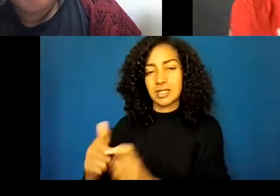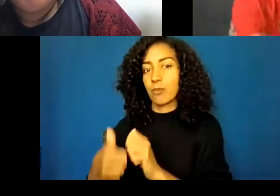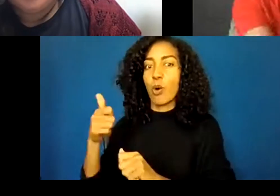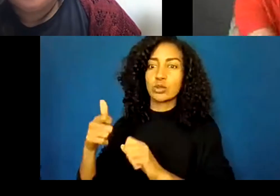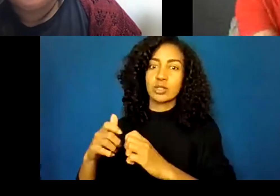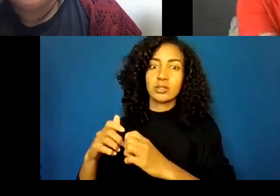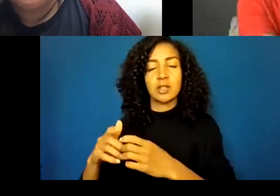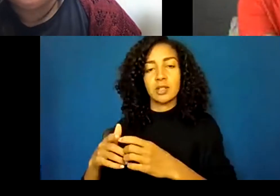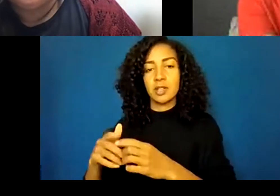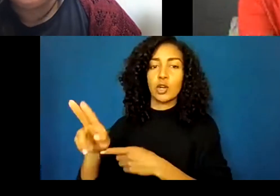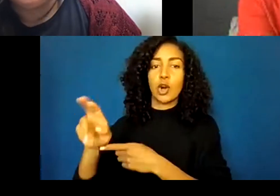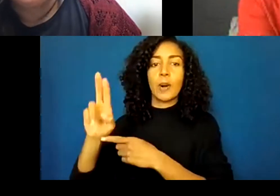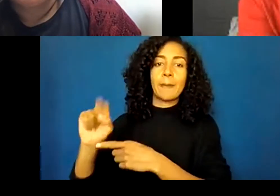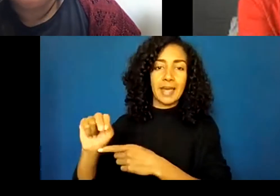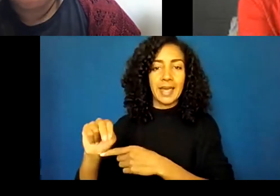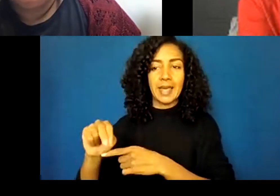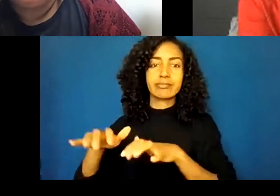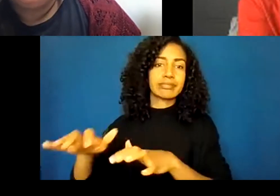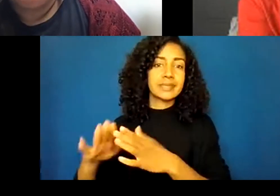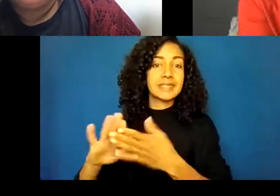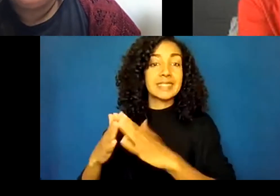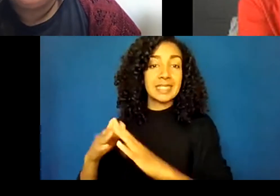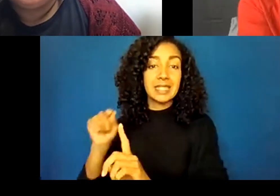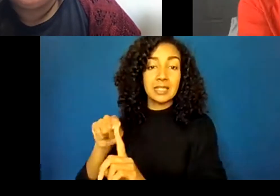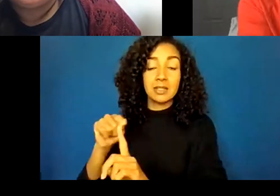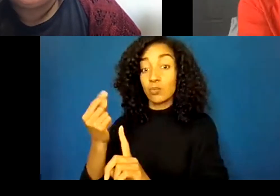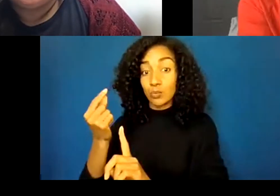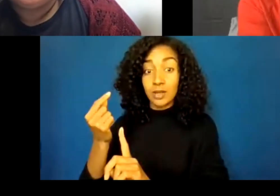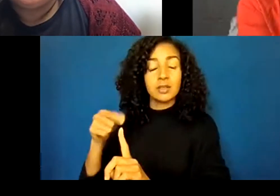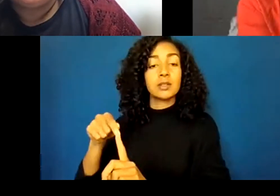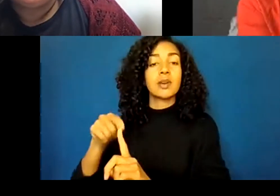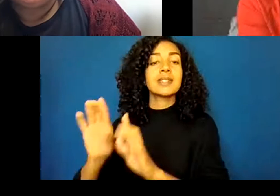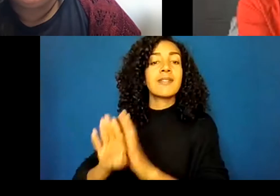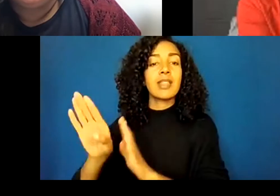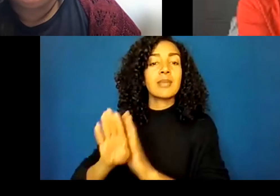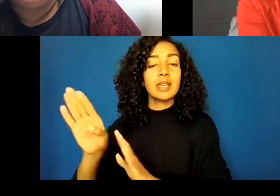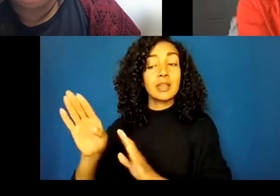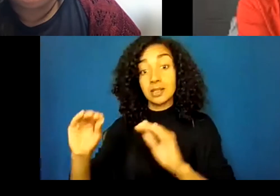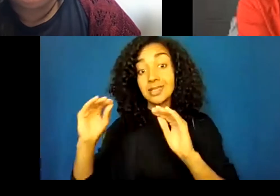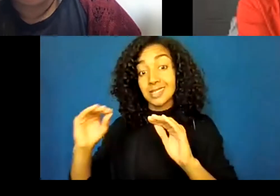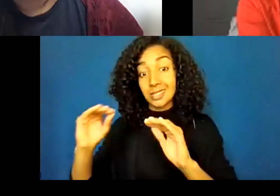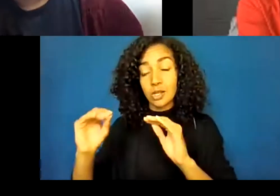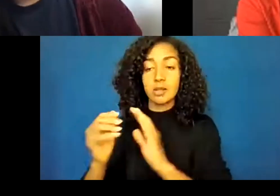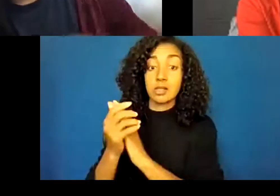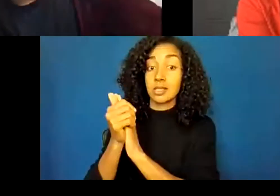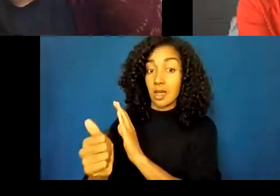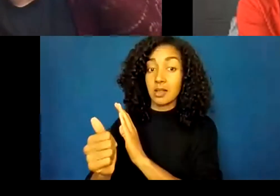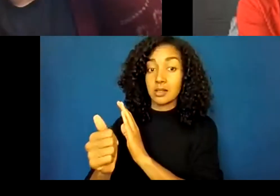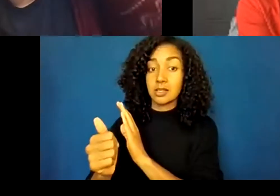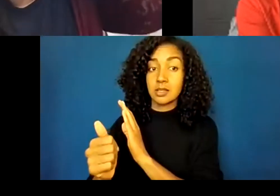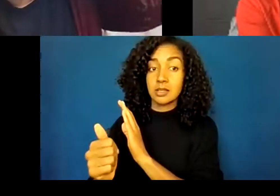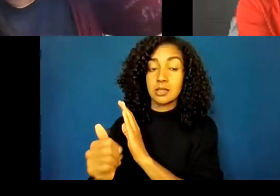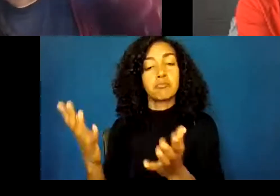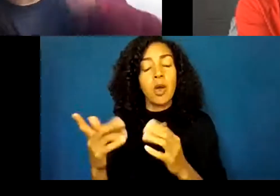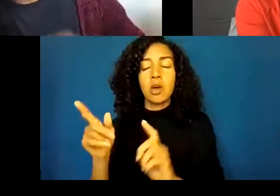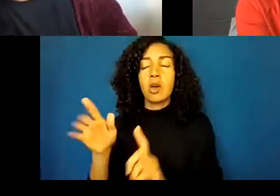city, and it is developing and teaching skills so there's been a men's